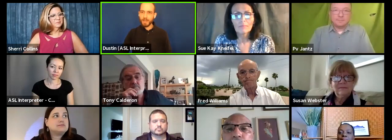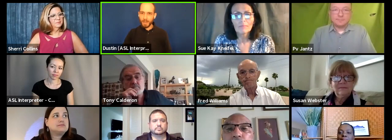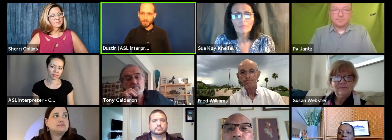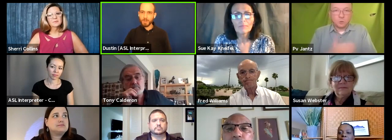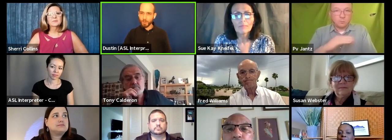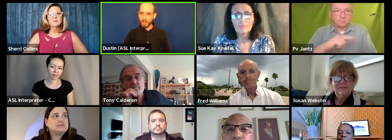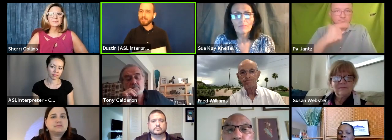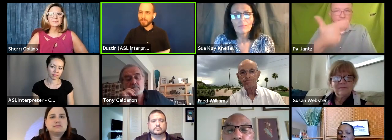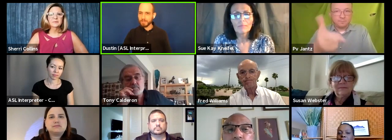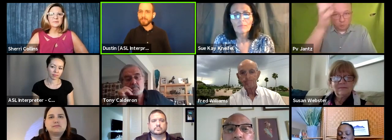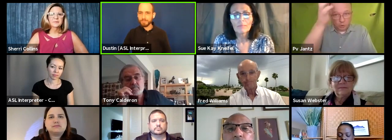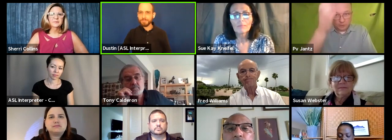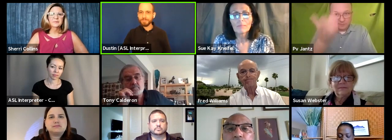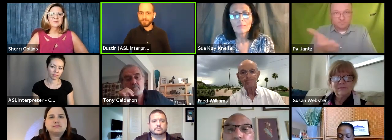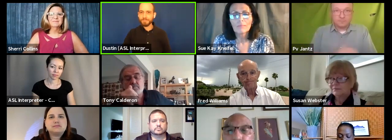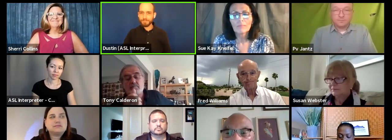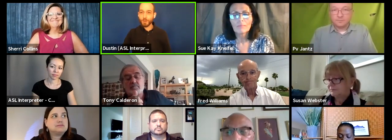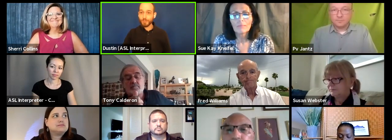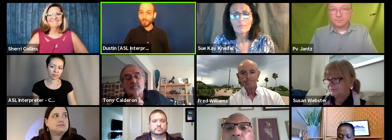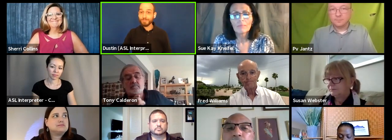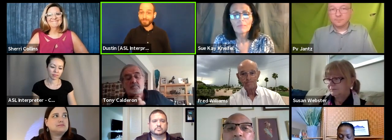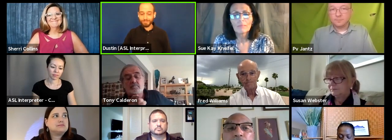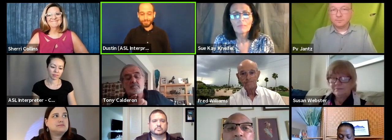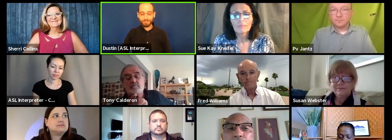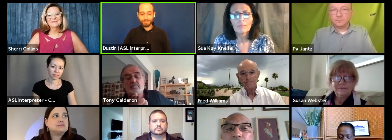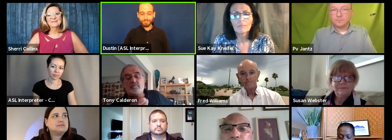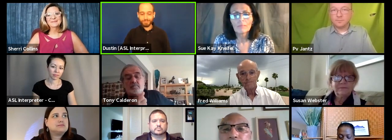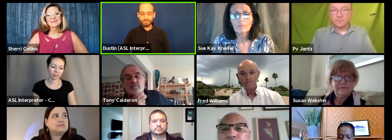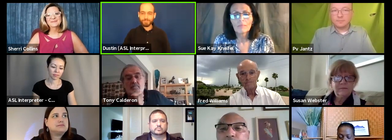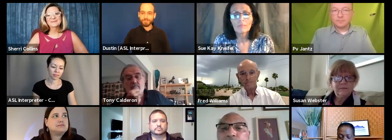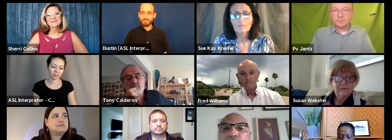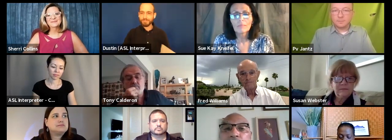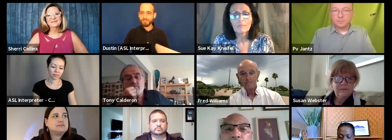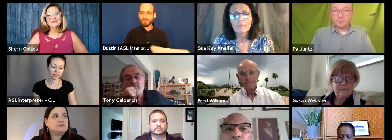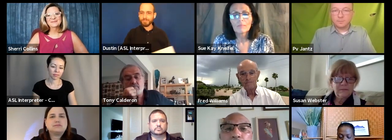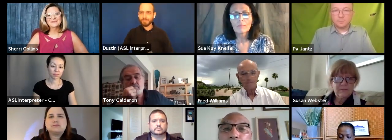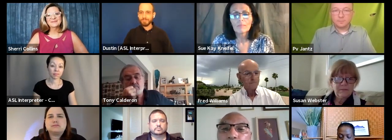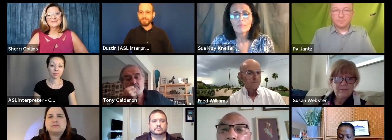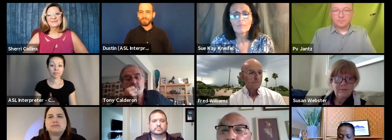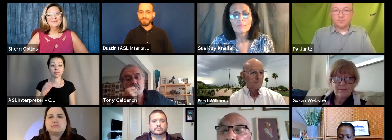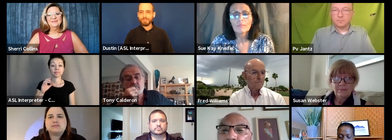on to agenda item number 8. Curtis? Thank you.